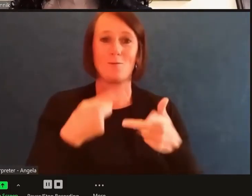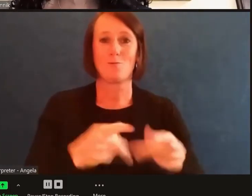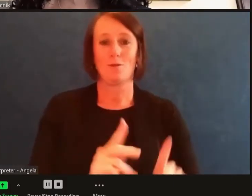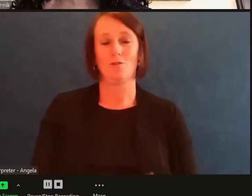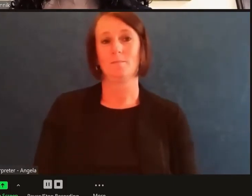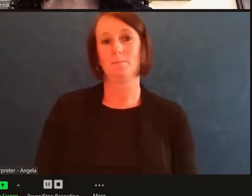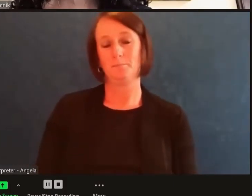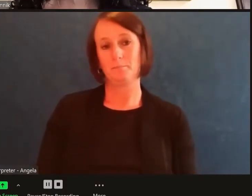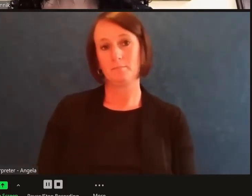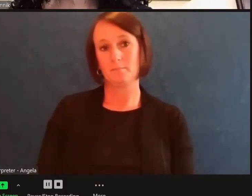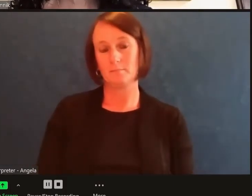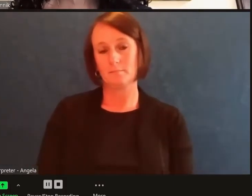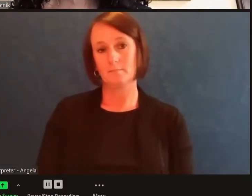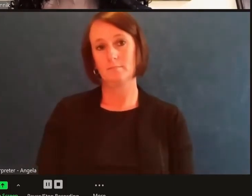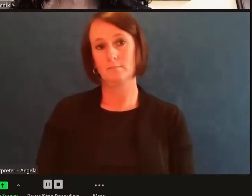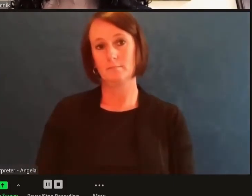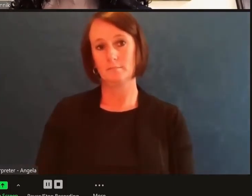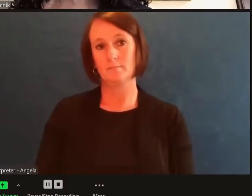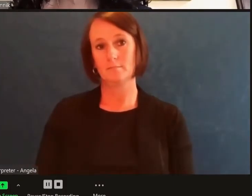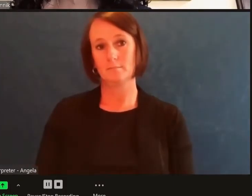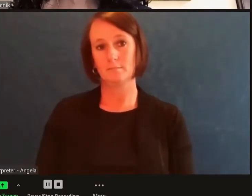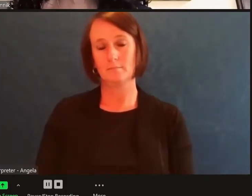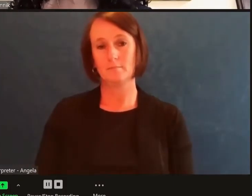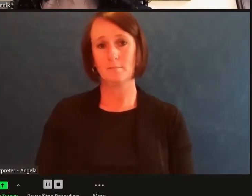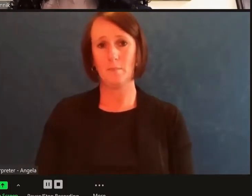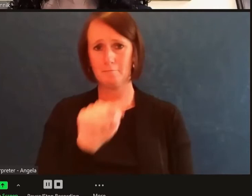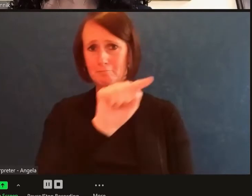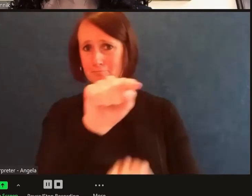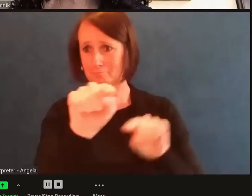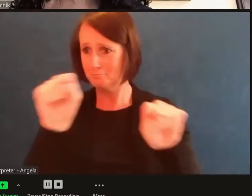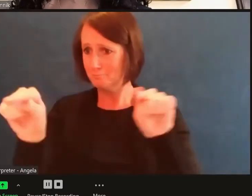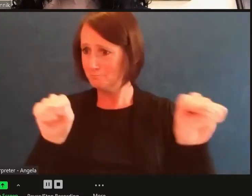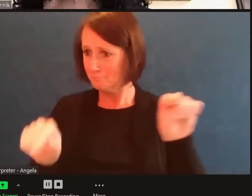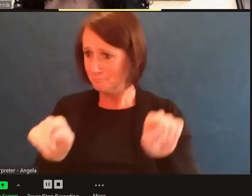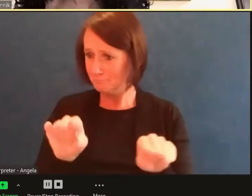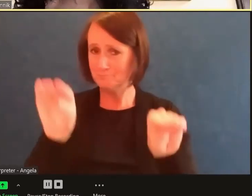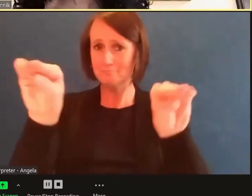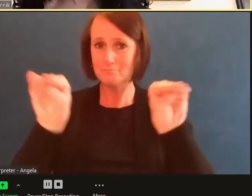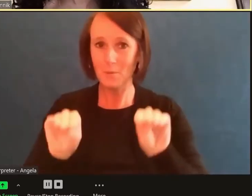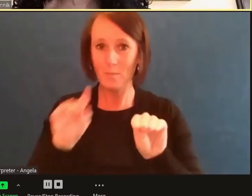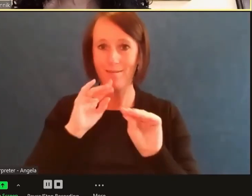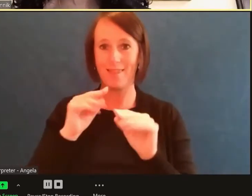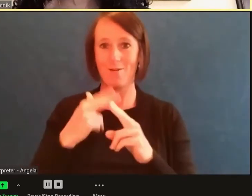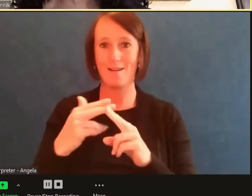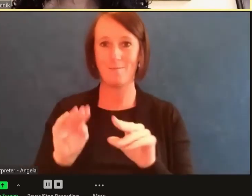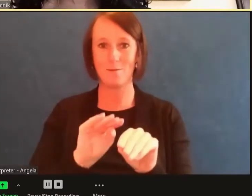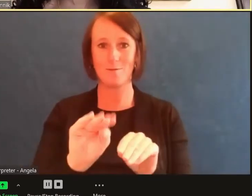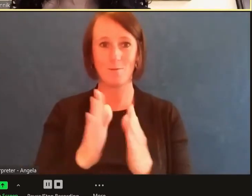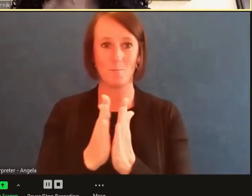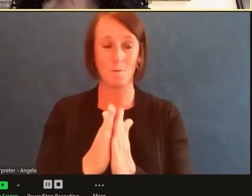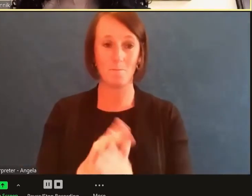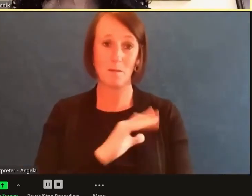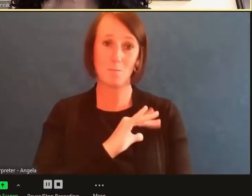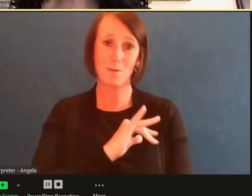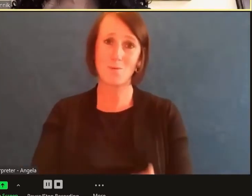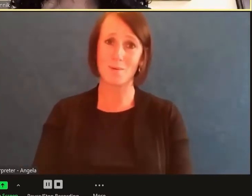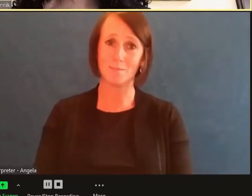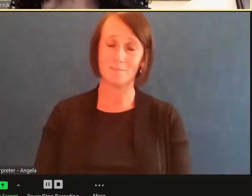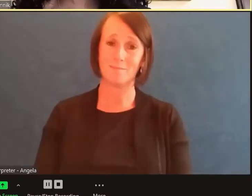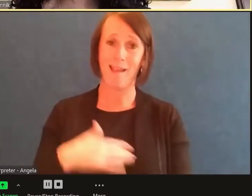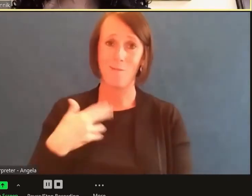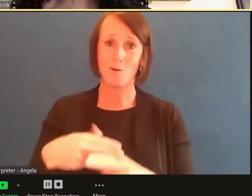But I love to put the names of people that are important to me in those books. They would love it too. It's pretty cool.